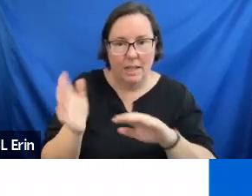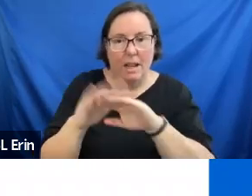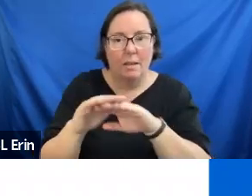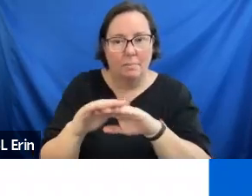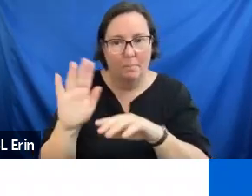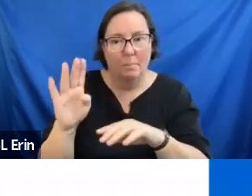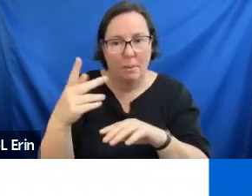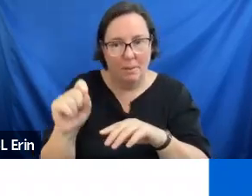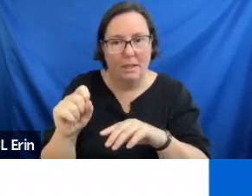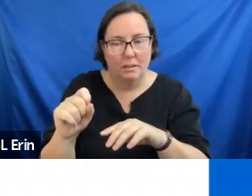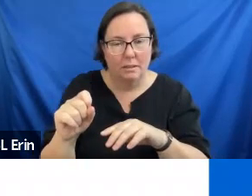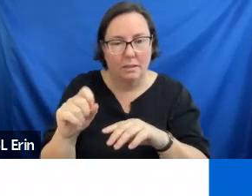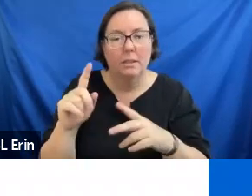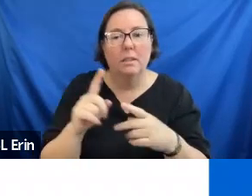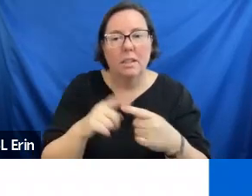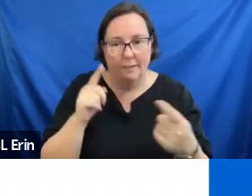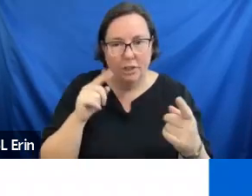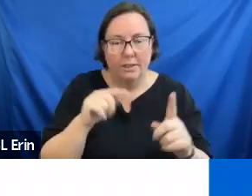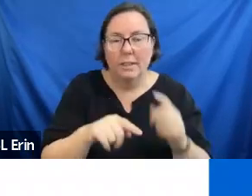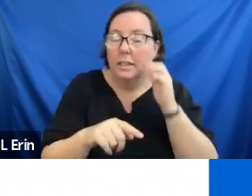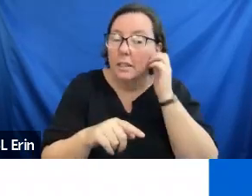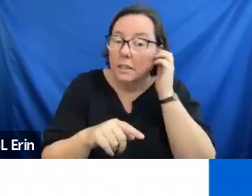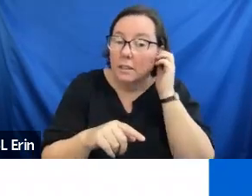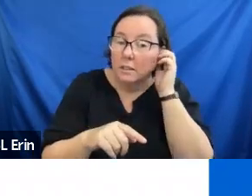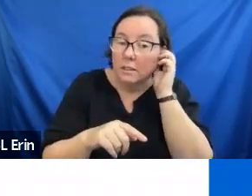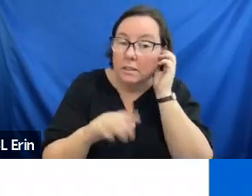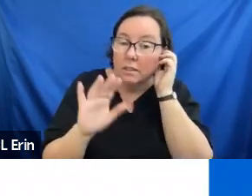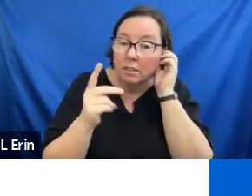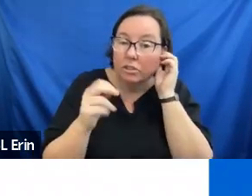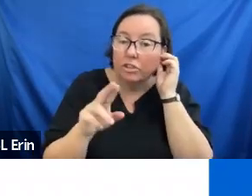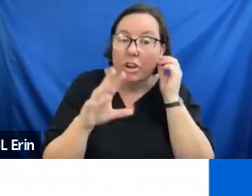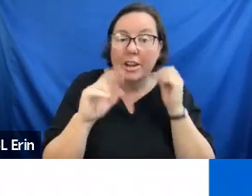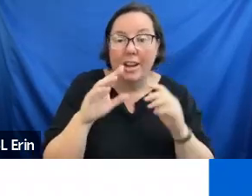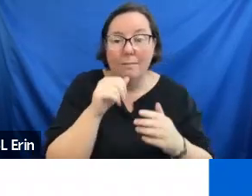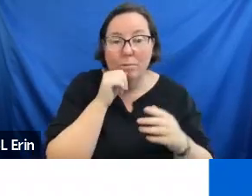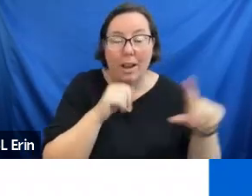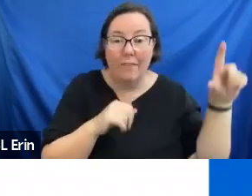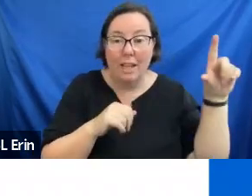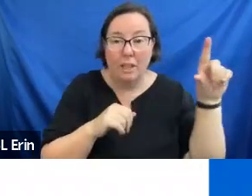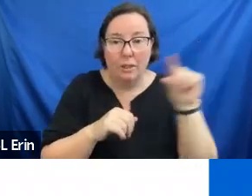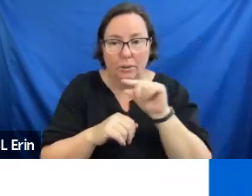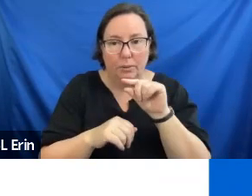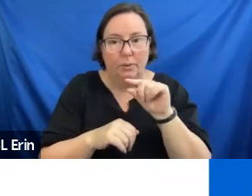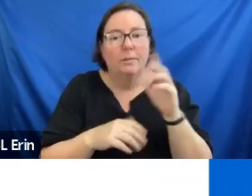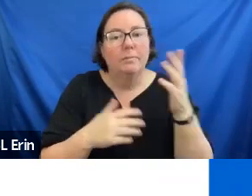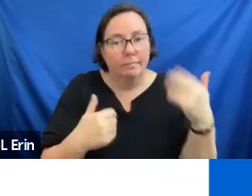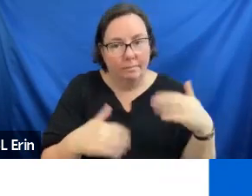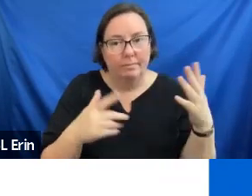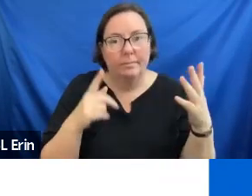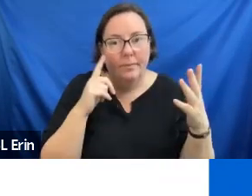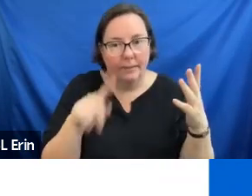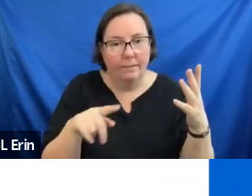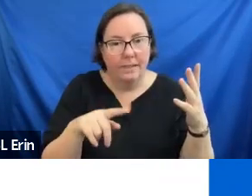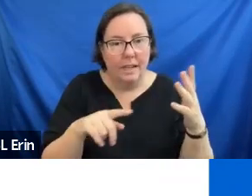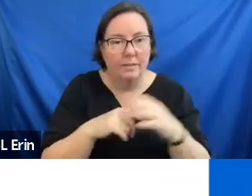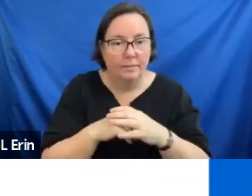students. Conversely, the charter and private parochial MECO percentages went